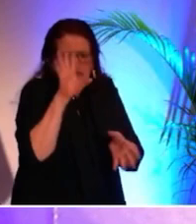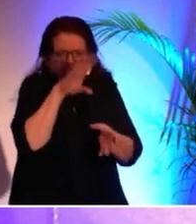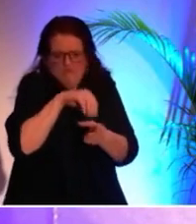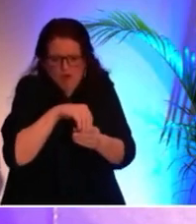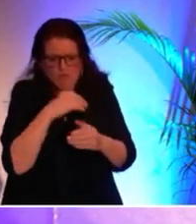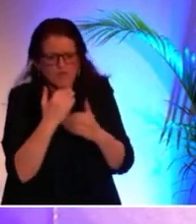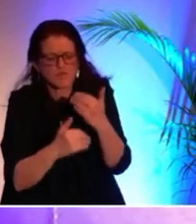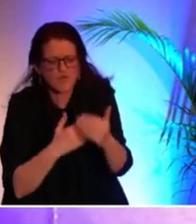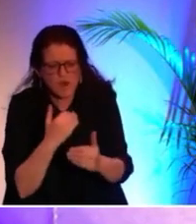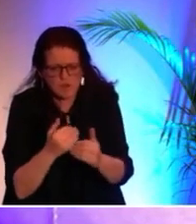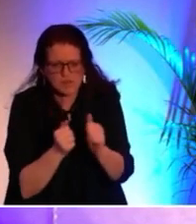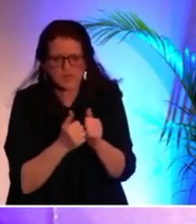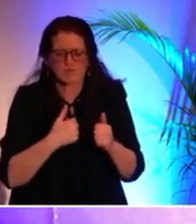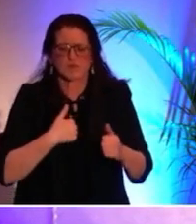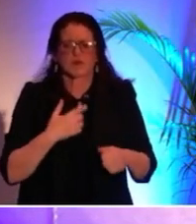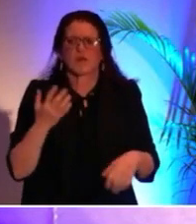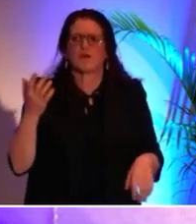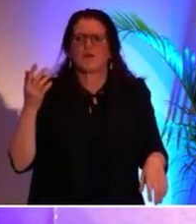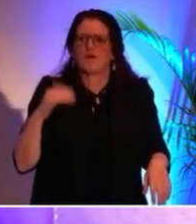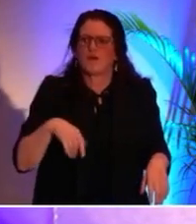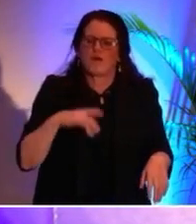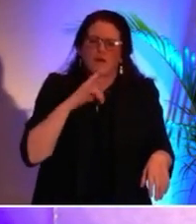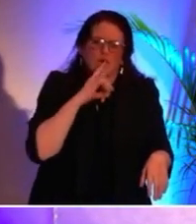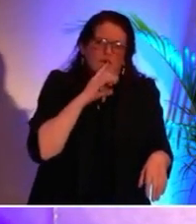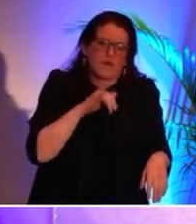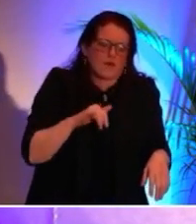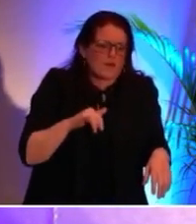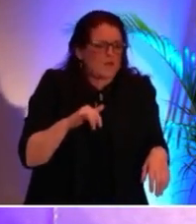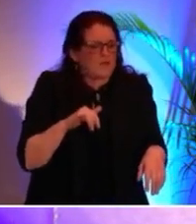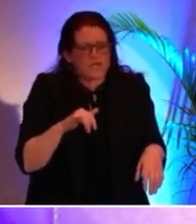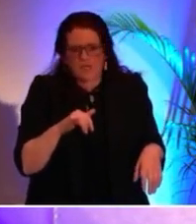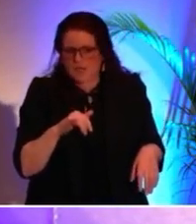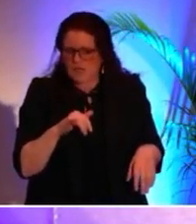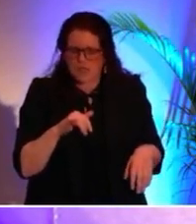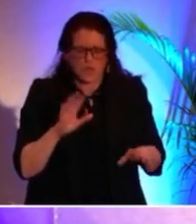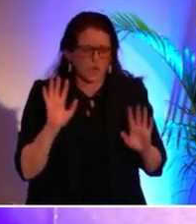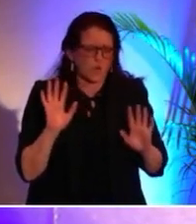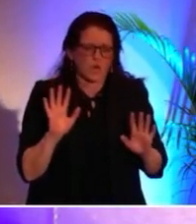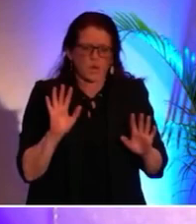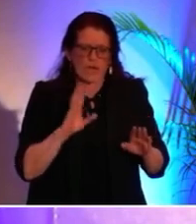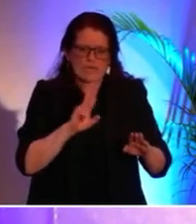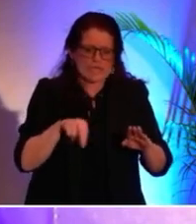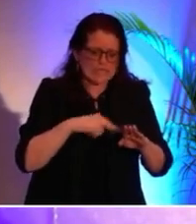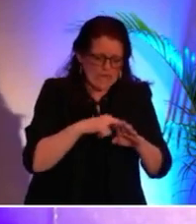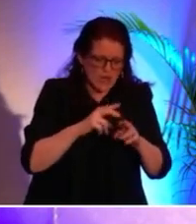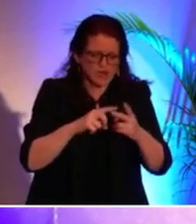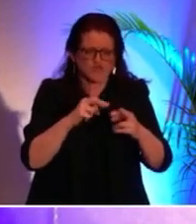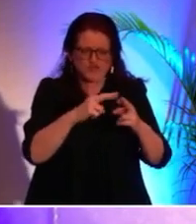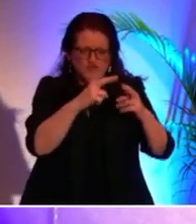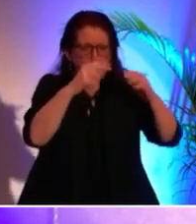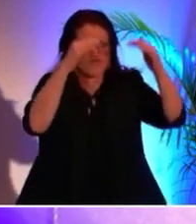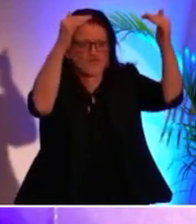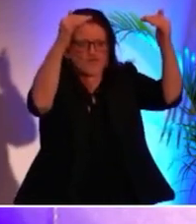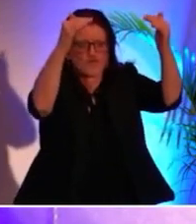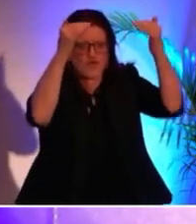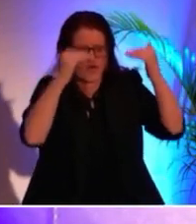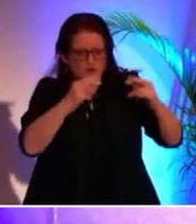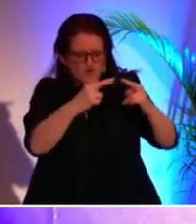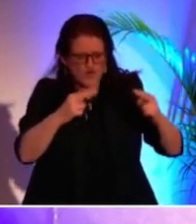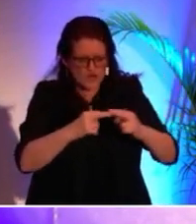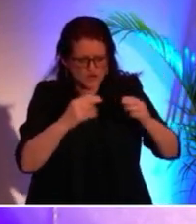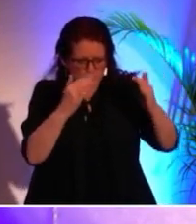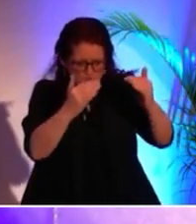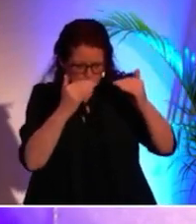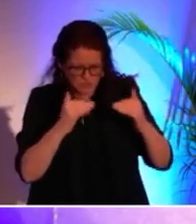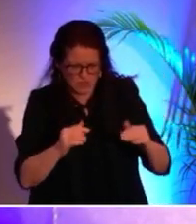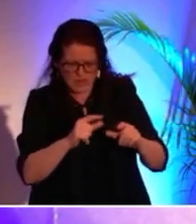process with me. So it was truly national, regional, and then local on the ground work and